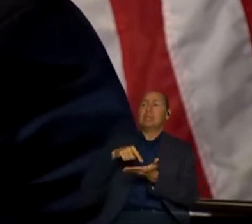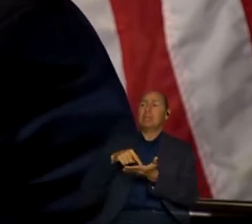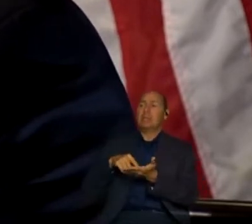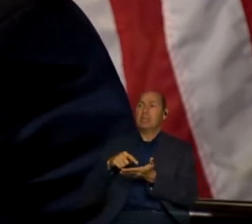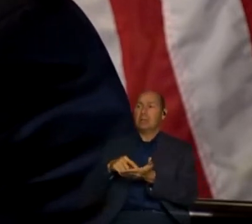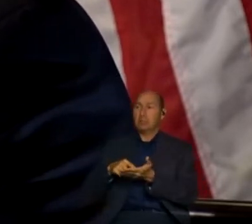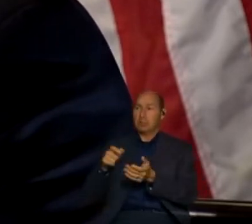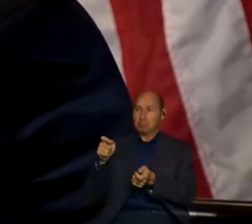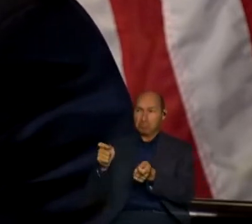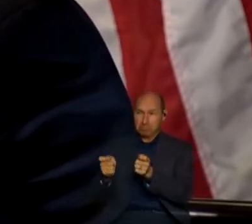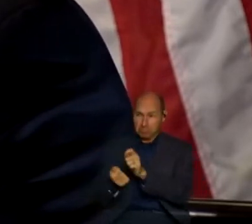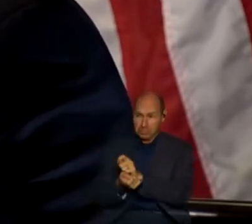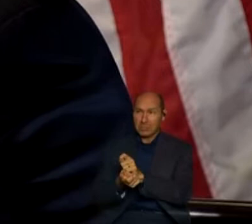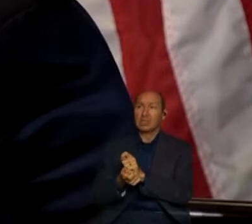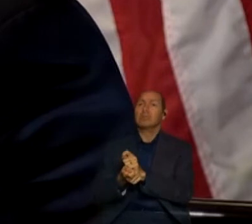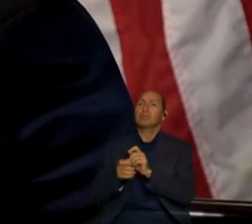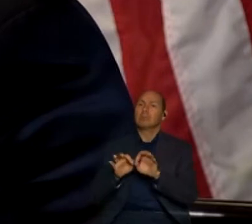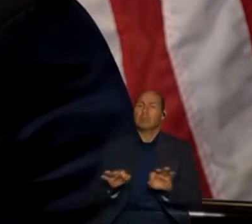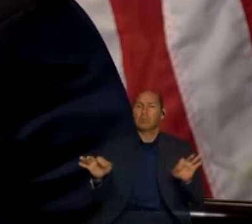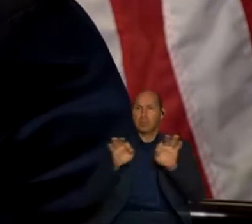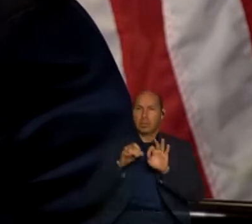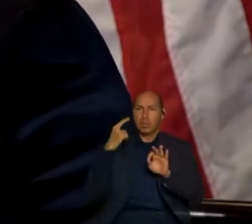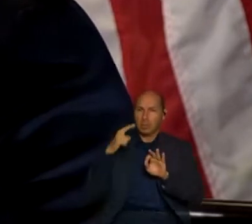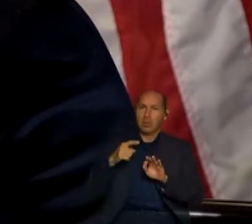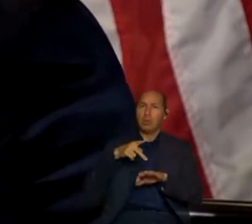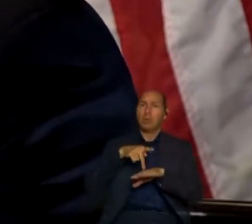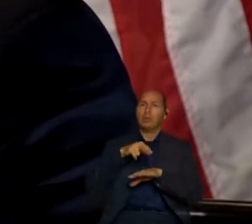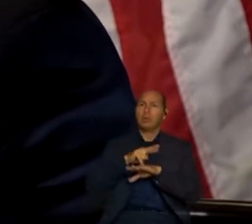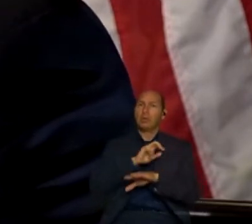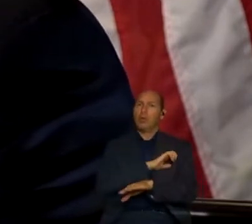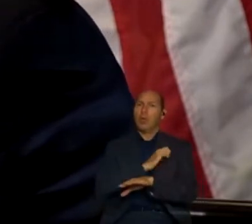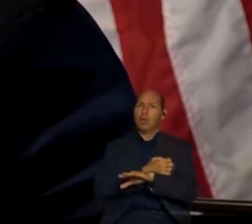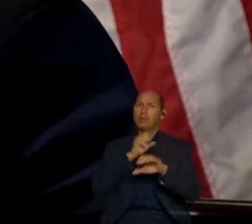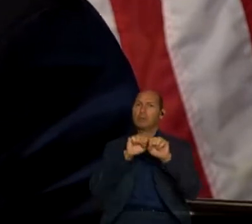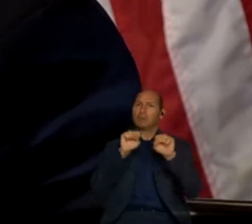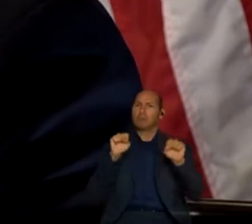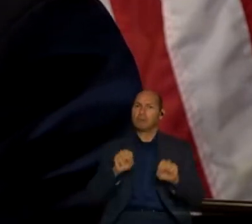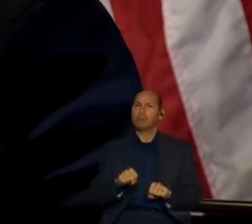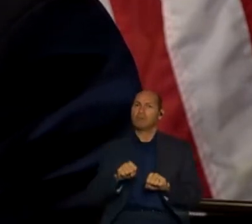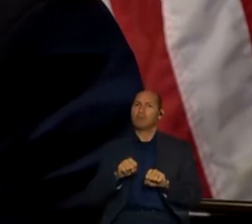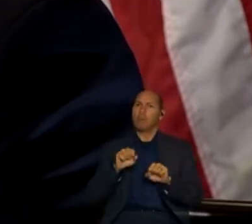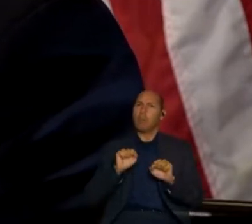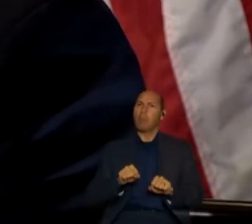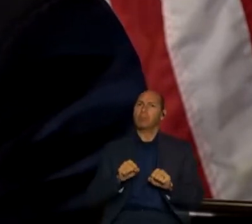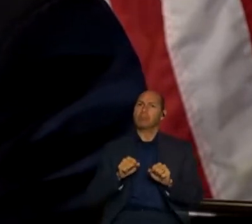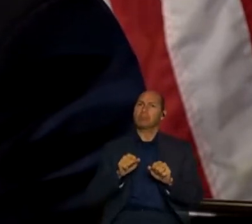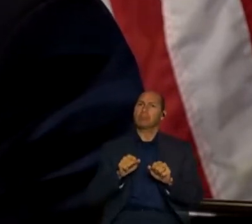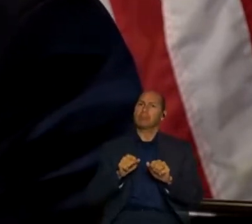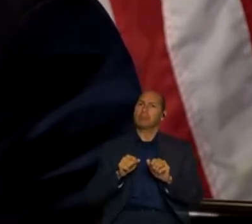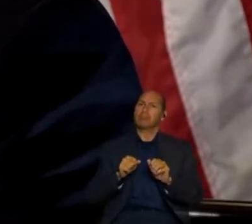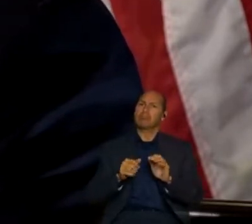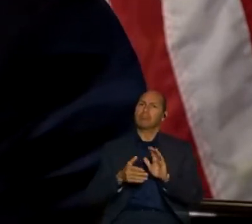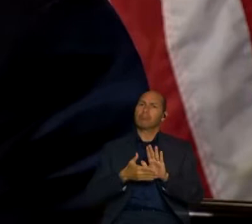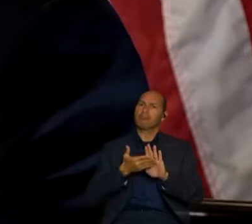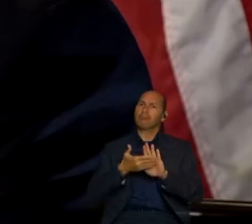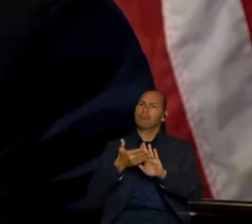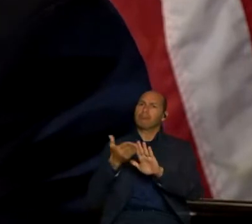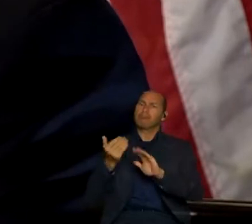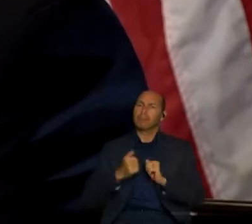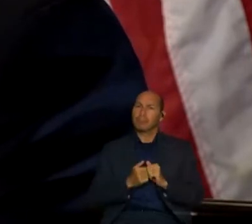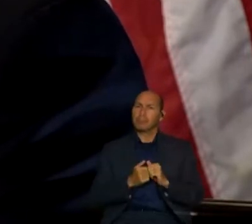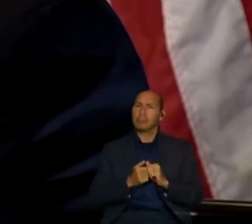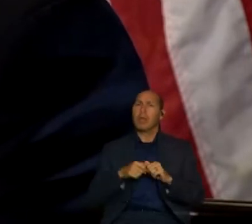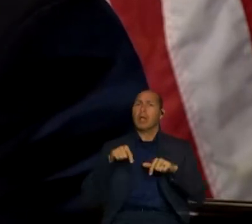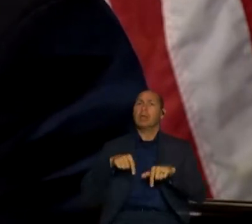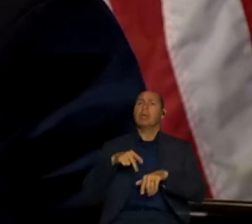the transformation of Puerto Rico's energy system. This transformation, defined in the fiscal plan and embedded in